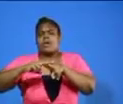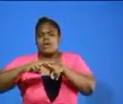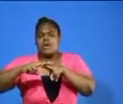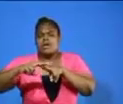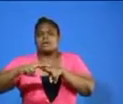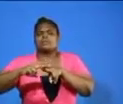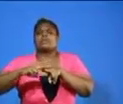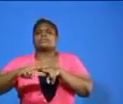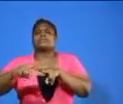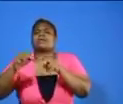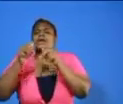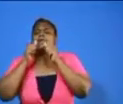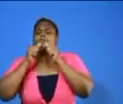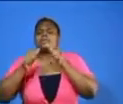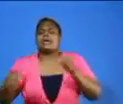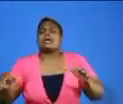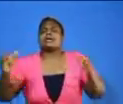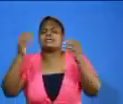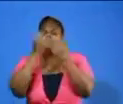Blessed